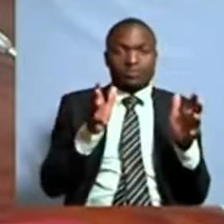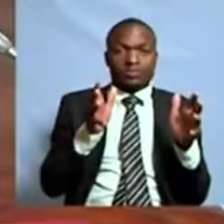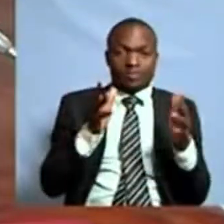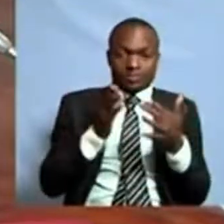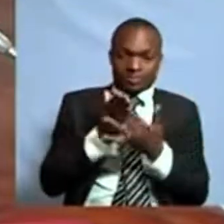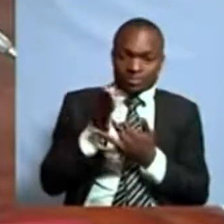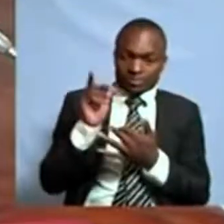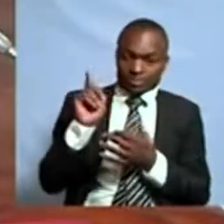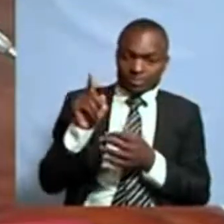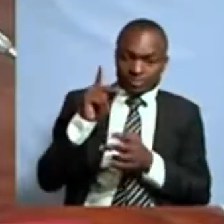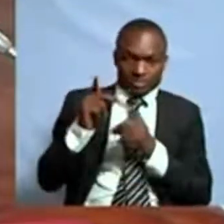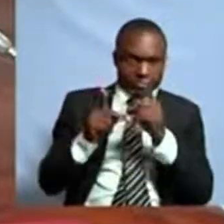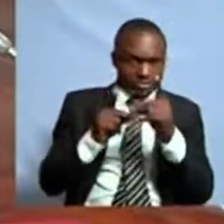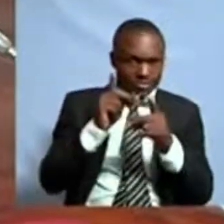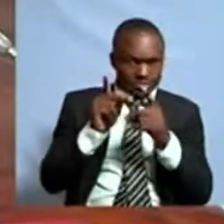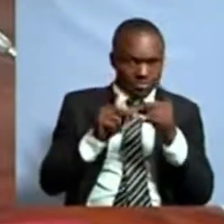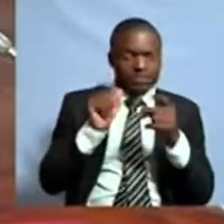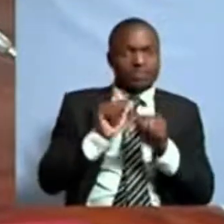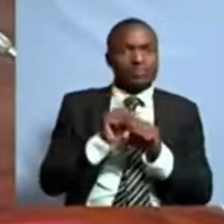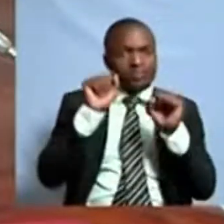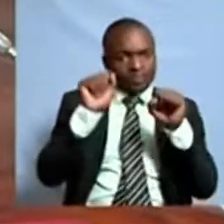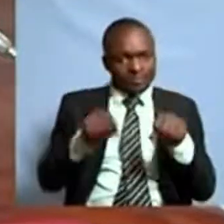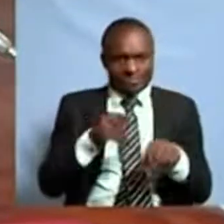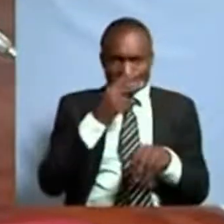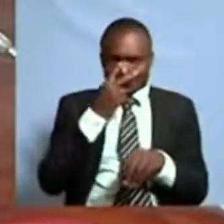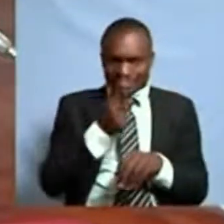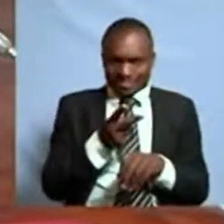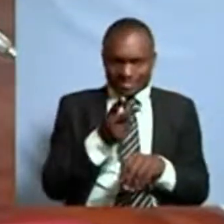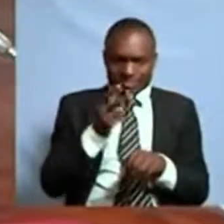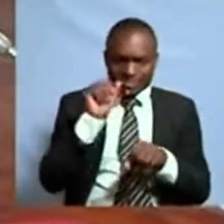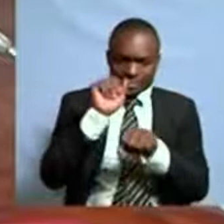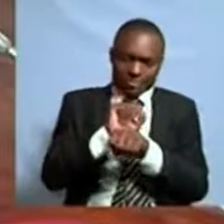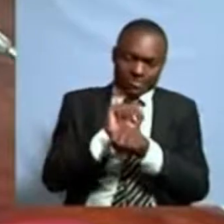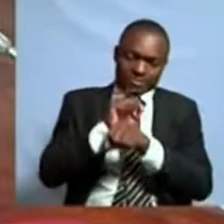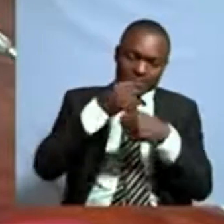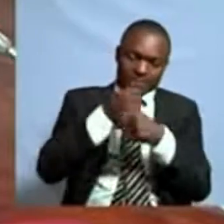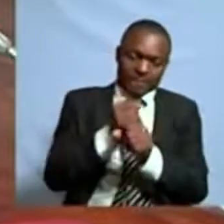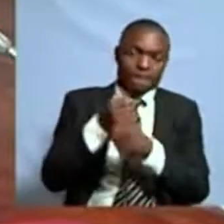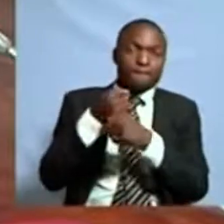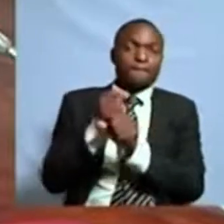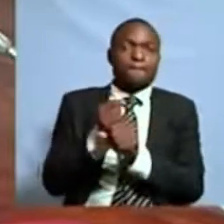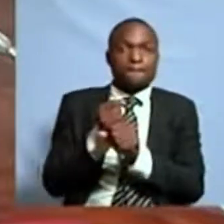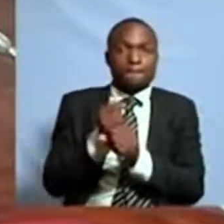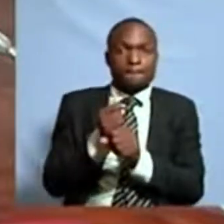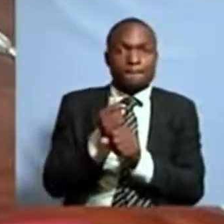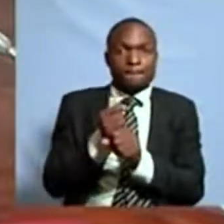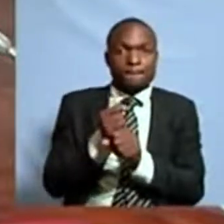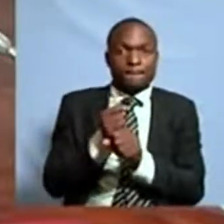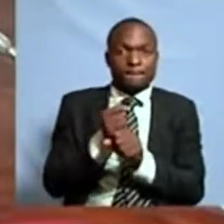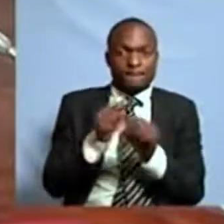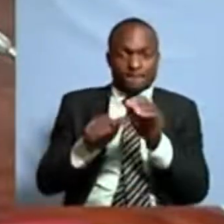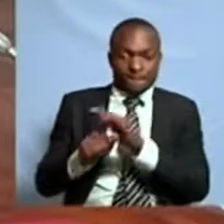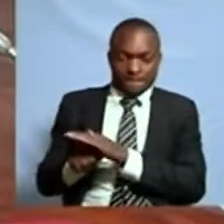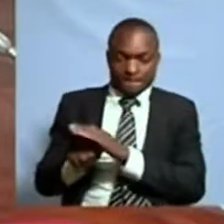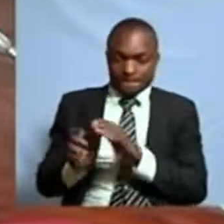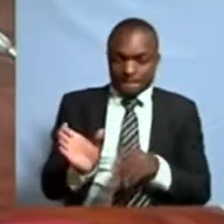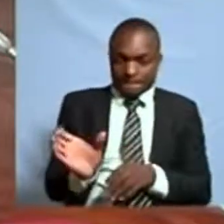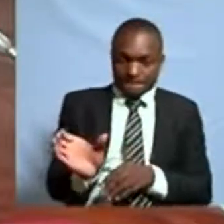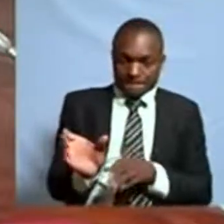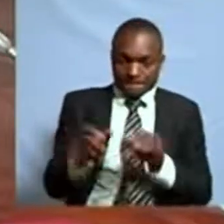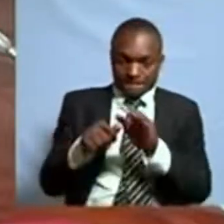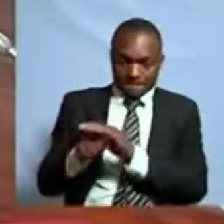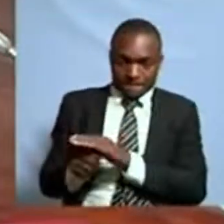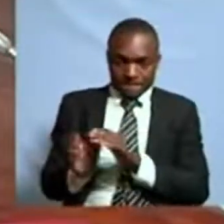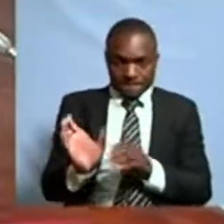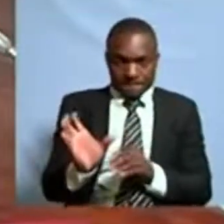that process that we can see jobs being created in the private sector, because private sector